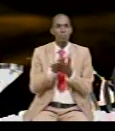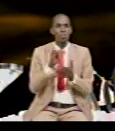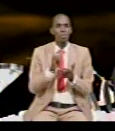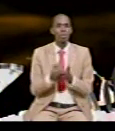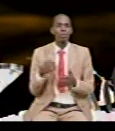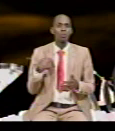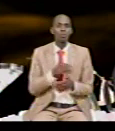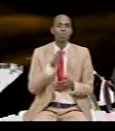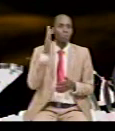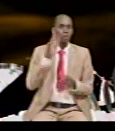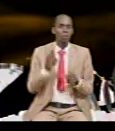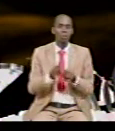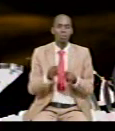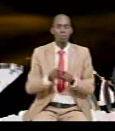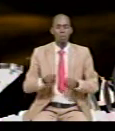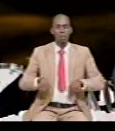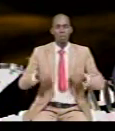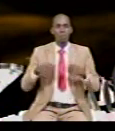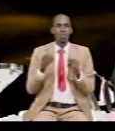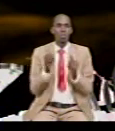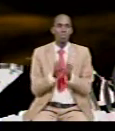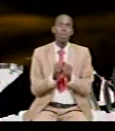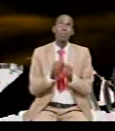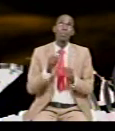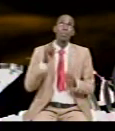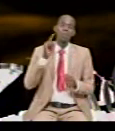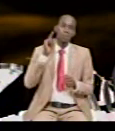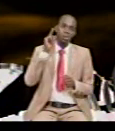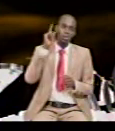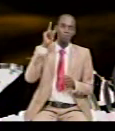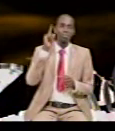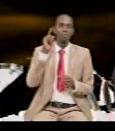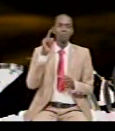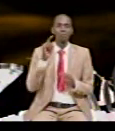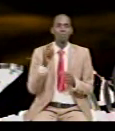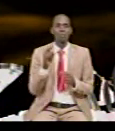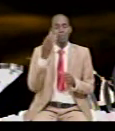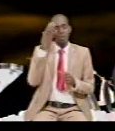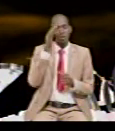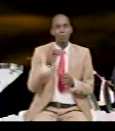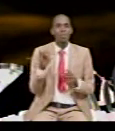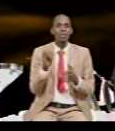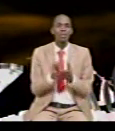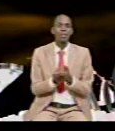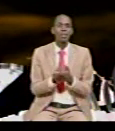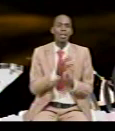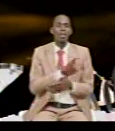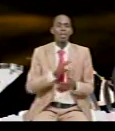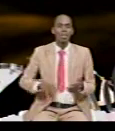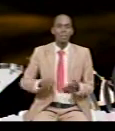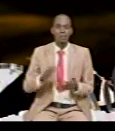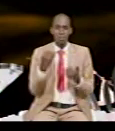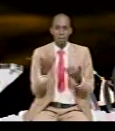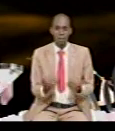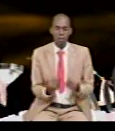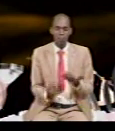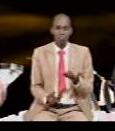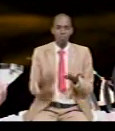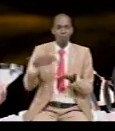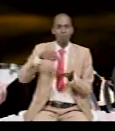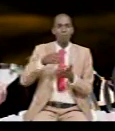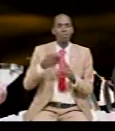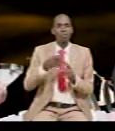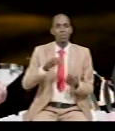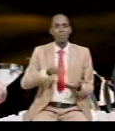also live with him. Verse 9, knowing that Christ, being raised from the dead, dieth no